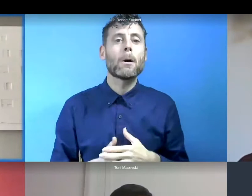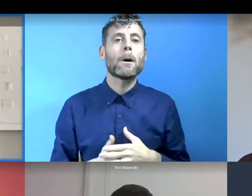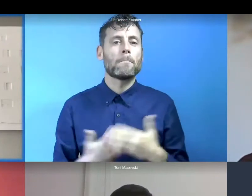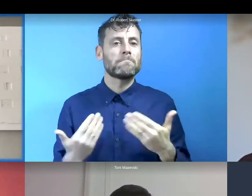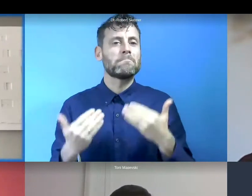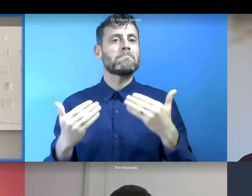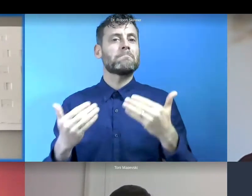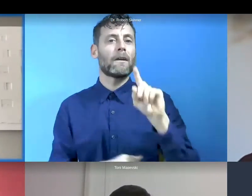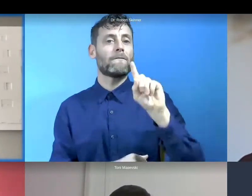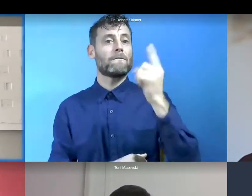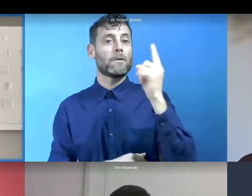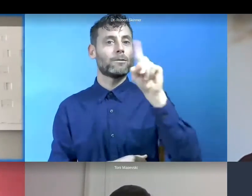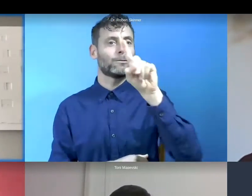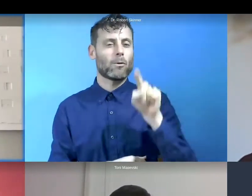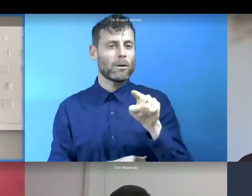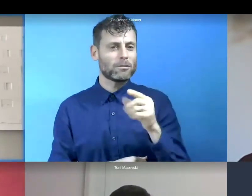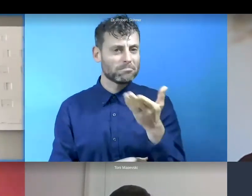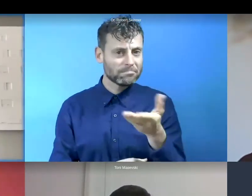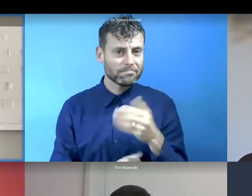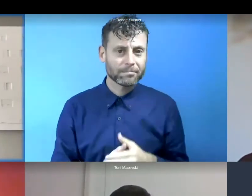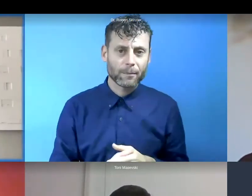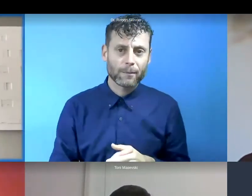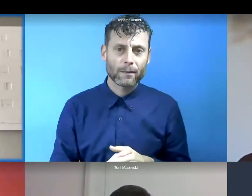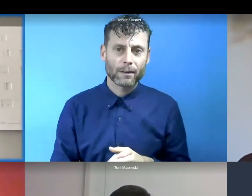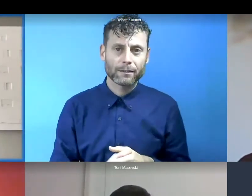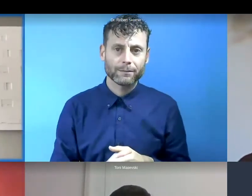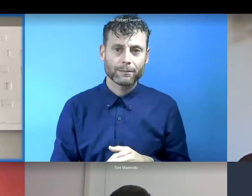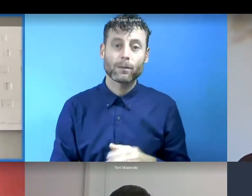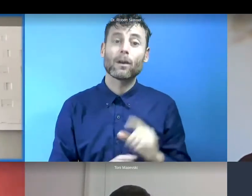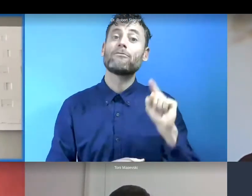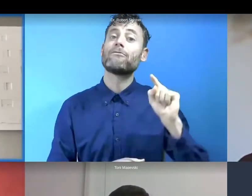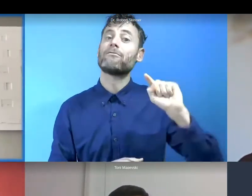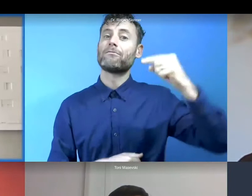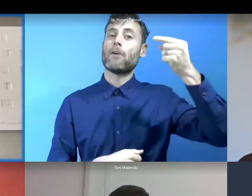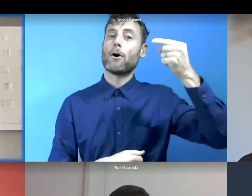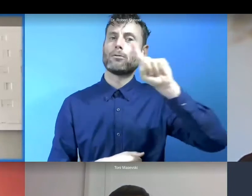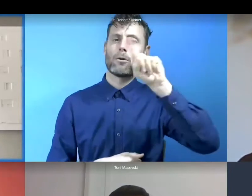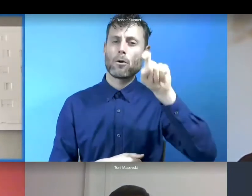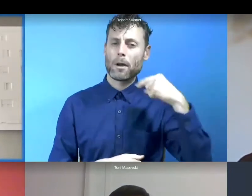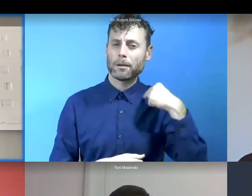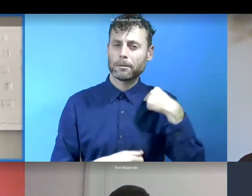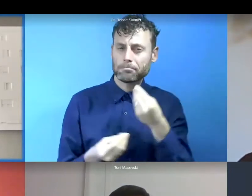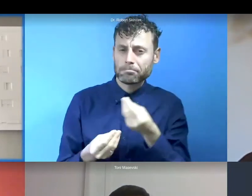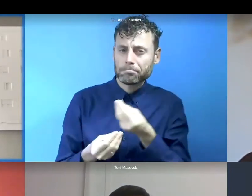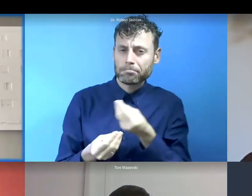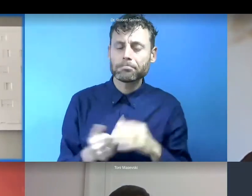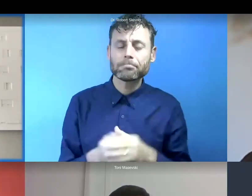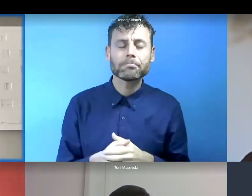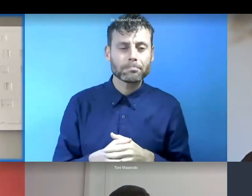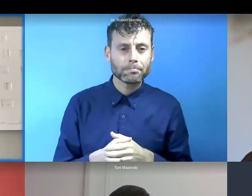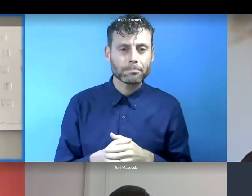the first question. The first question that I would like to ask